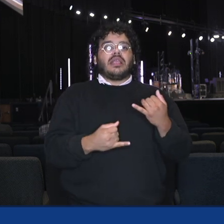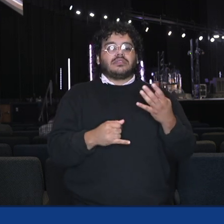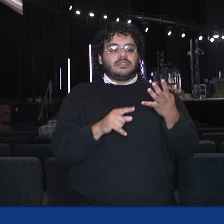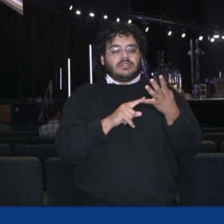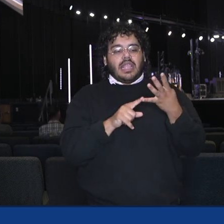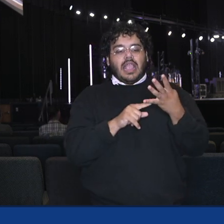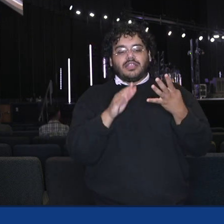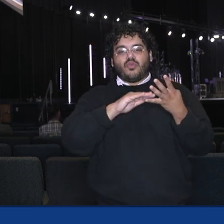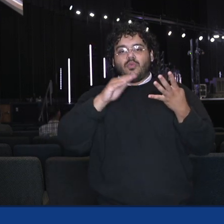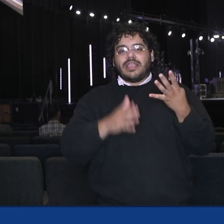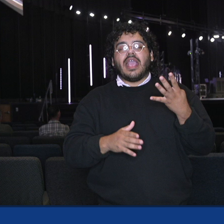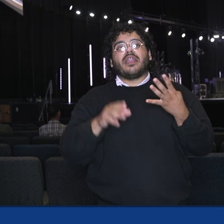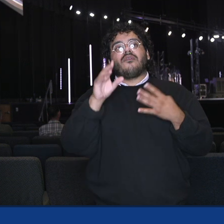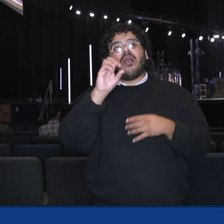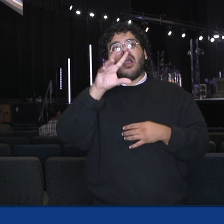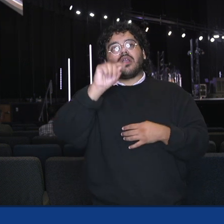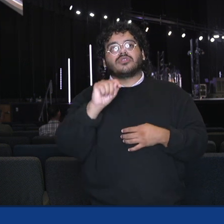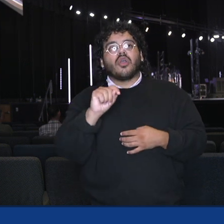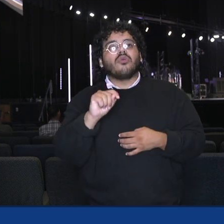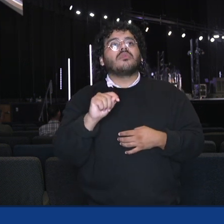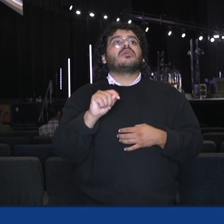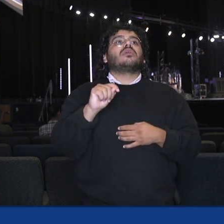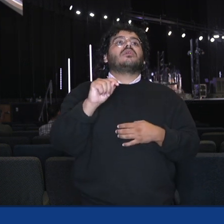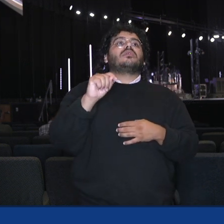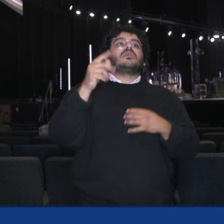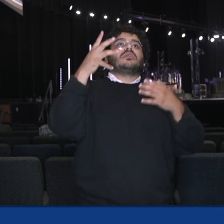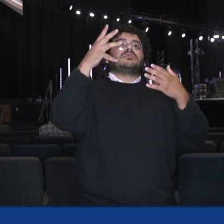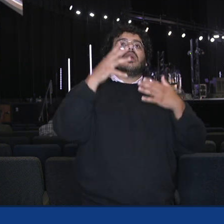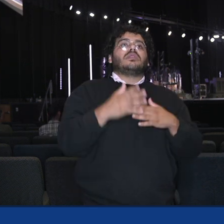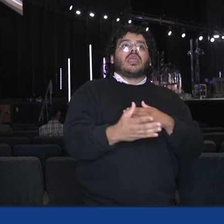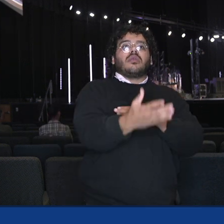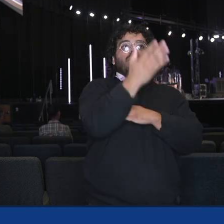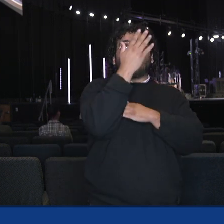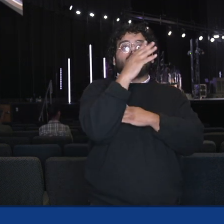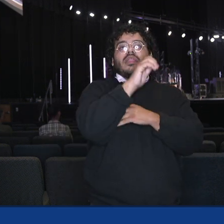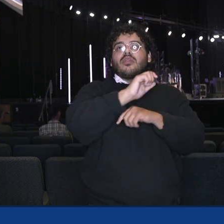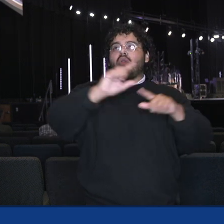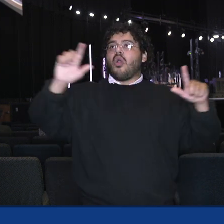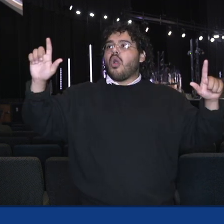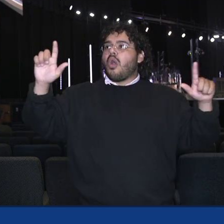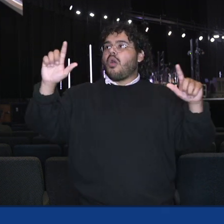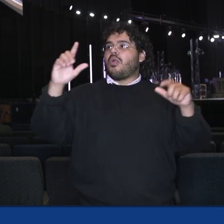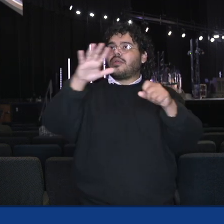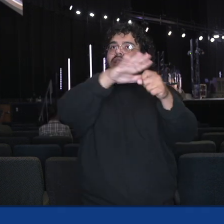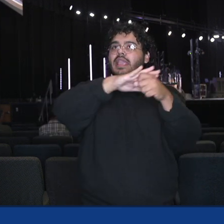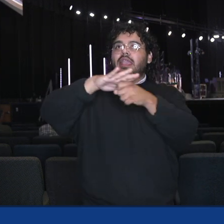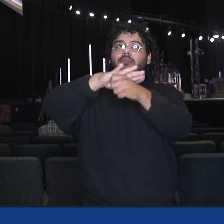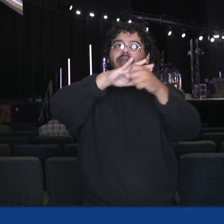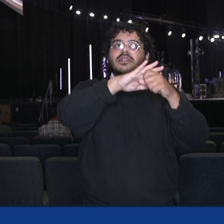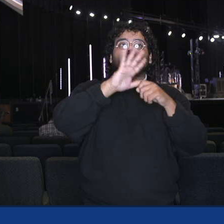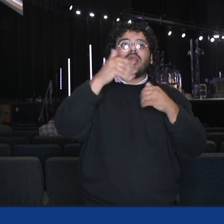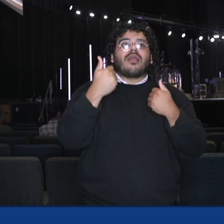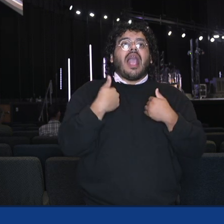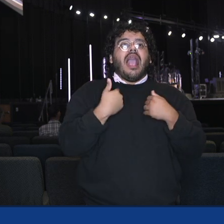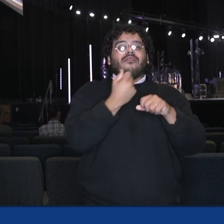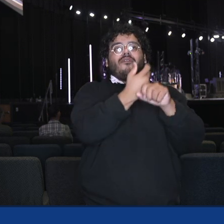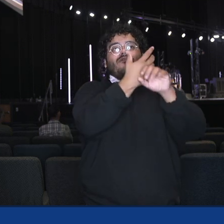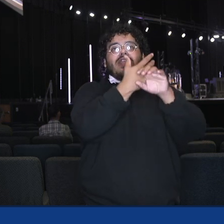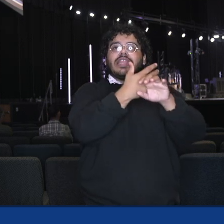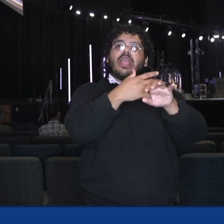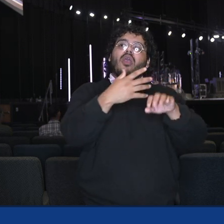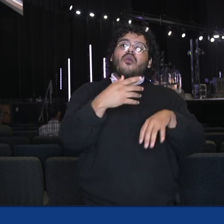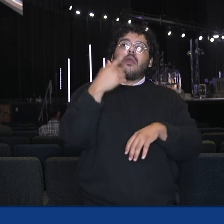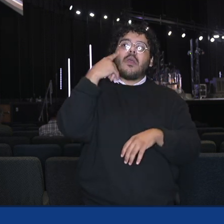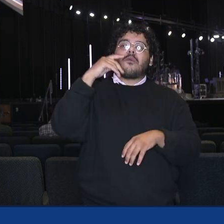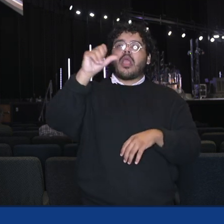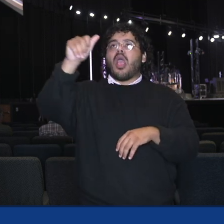Friday, Saturday night at 7, Sunday morning across all campuses, simulcast like we are right now, Sunday night, all student